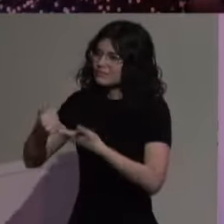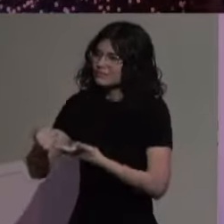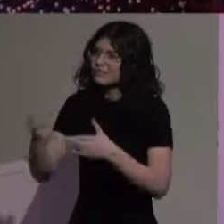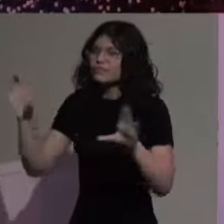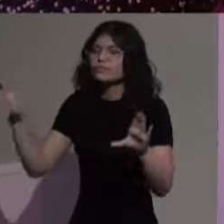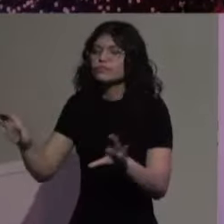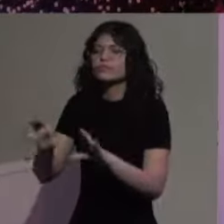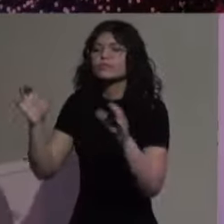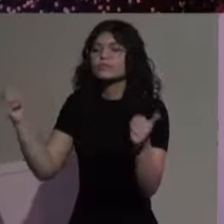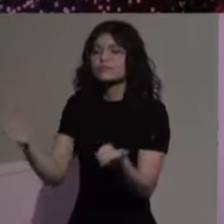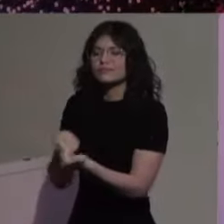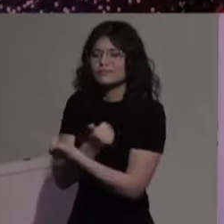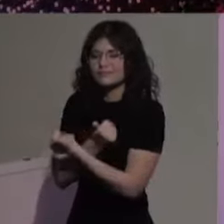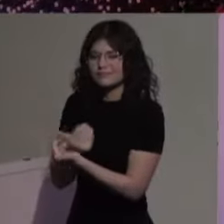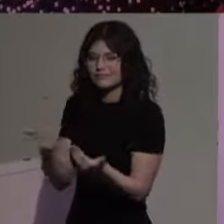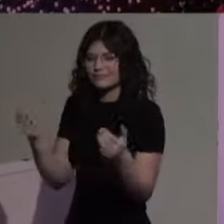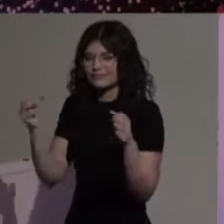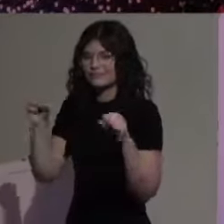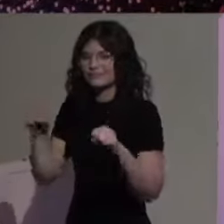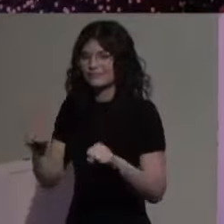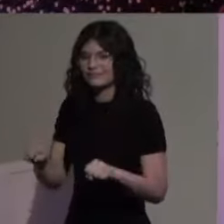world I wouldn't do.